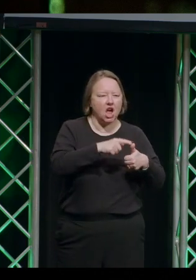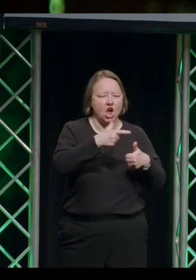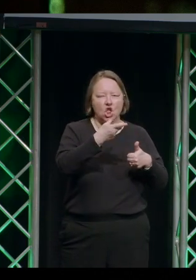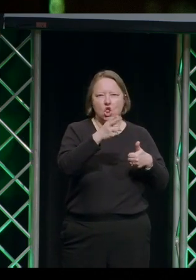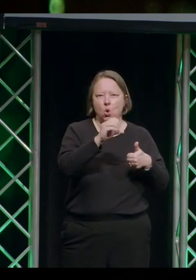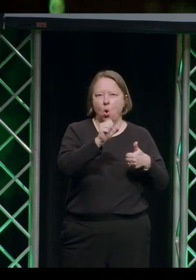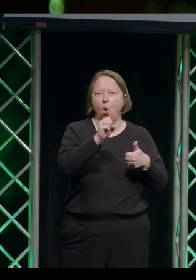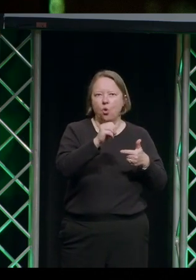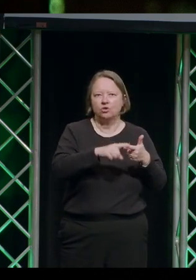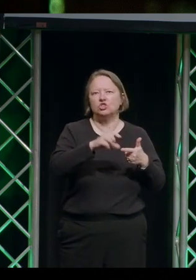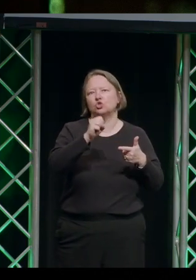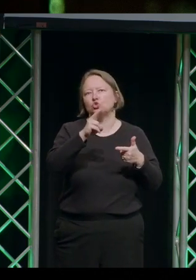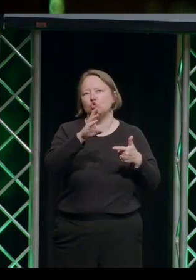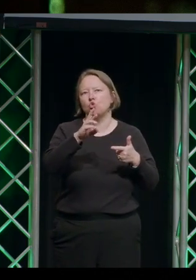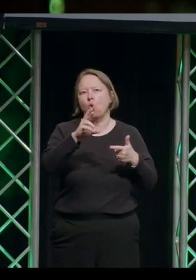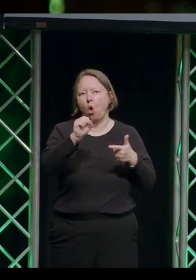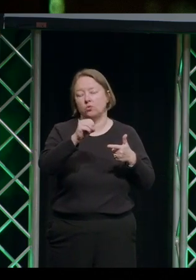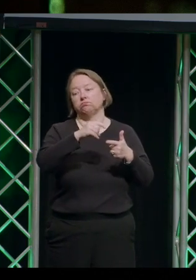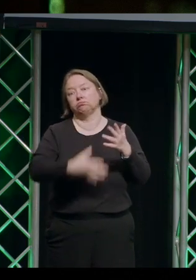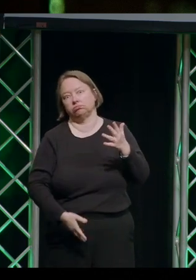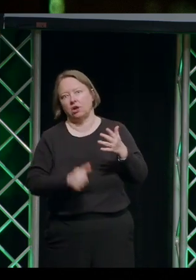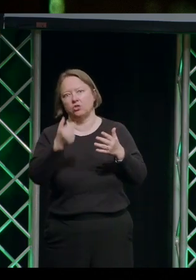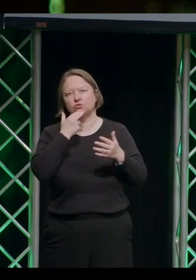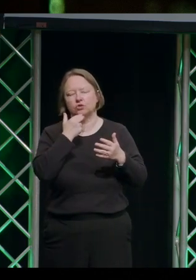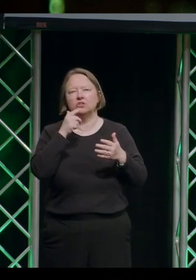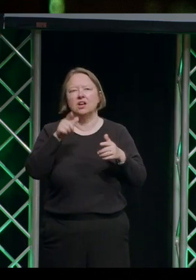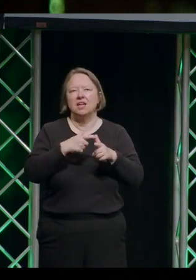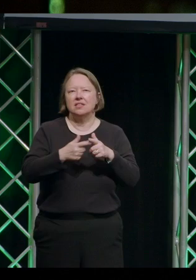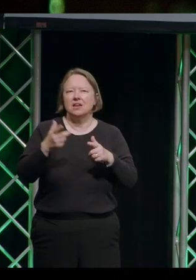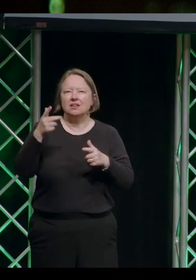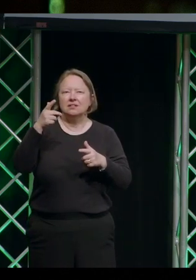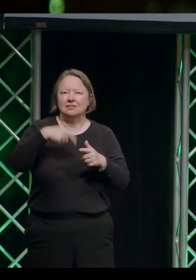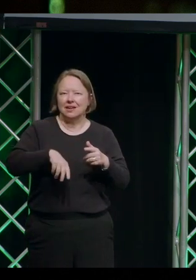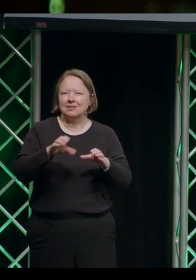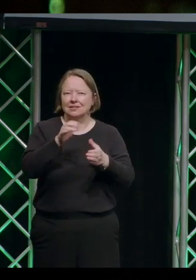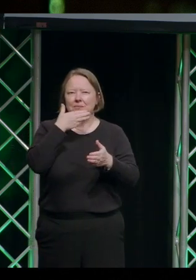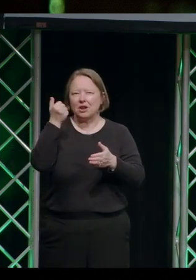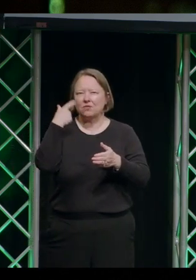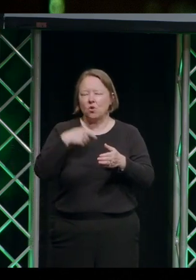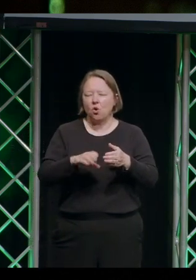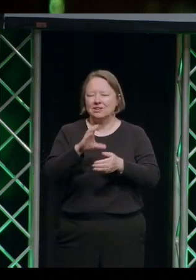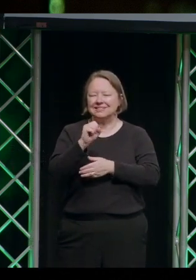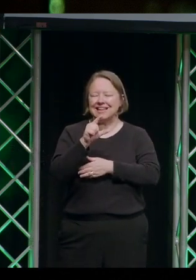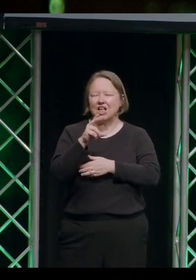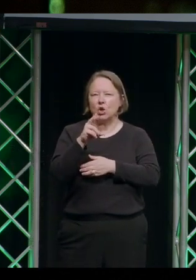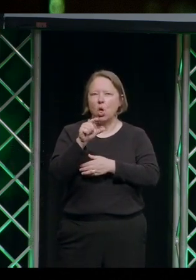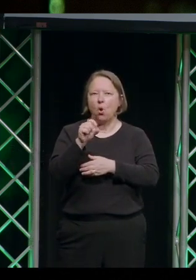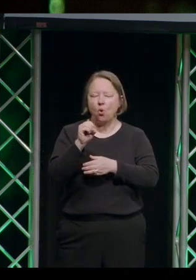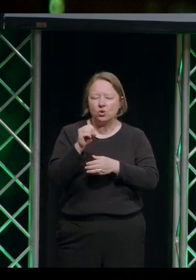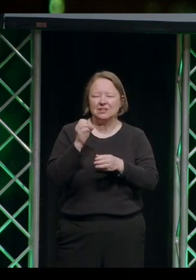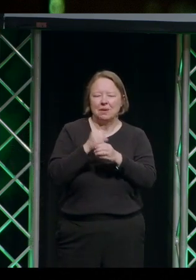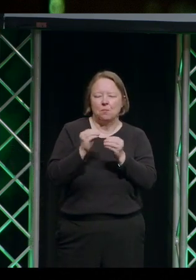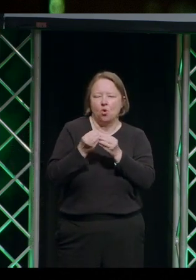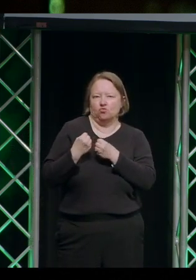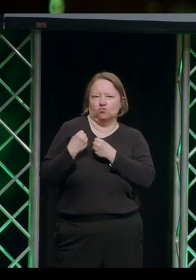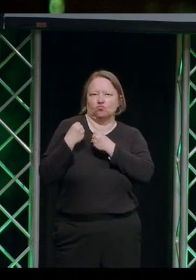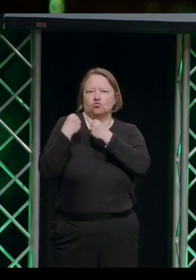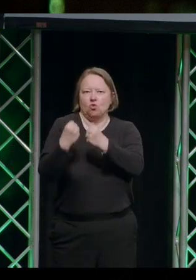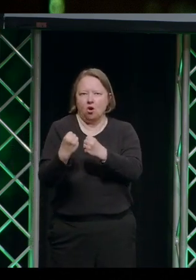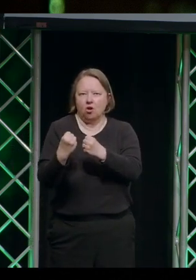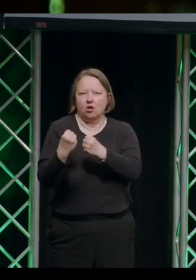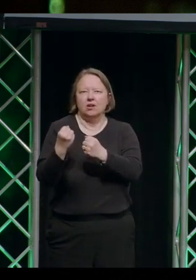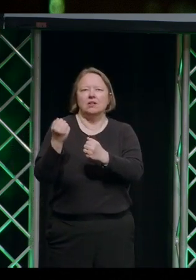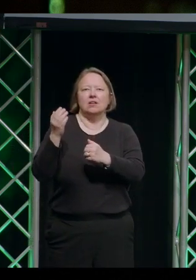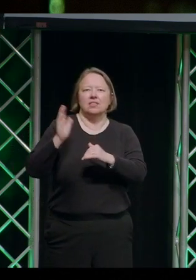sucrose. All of that the bacteria can grow in, and it actually does better to grow the cellulose in. It grows even stronger cellulose than if we were to grow